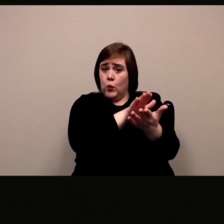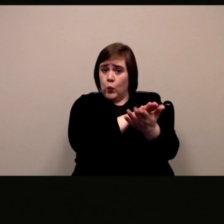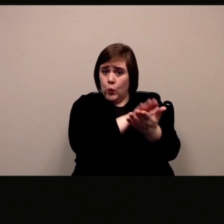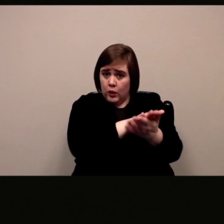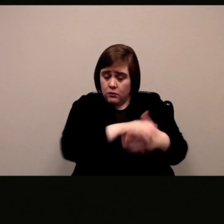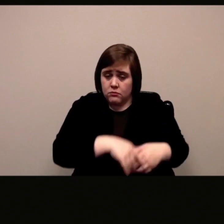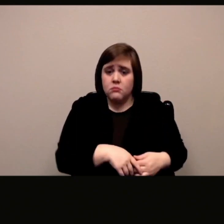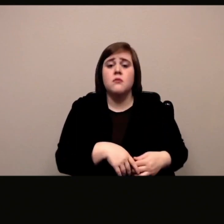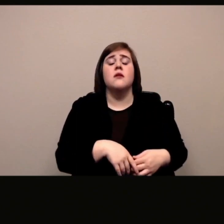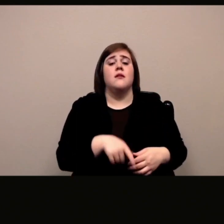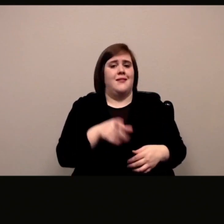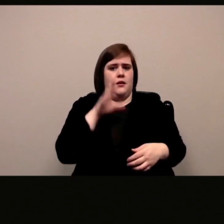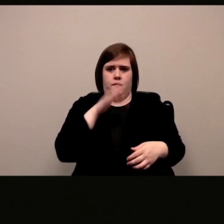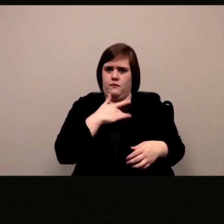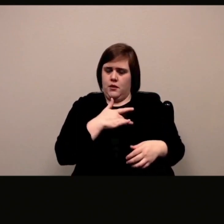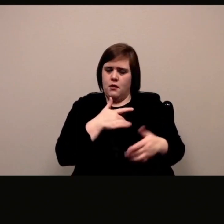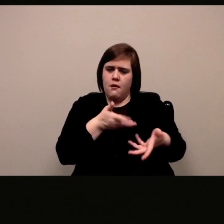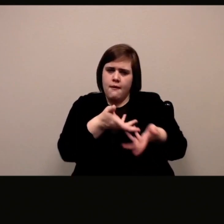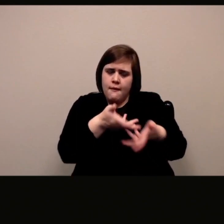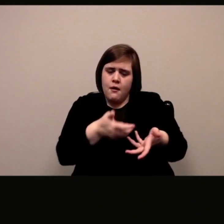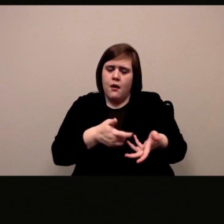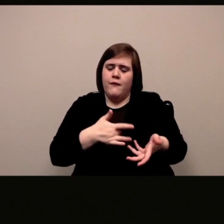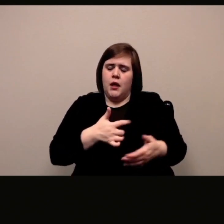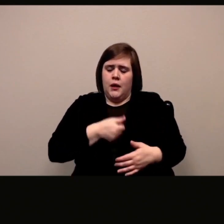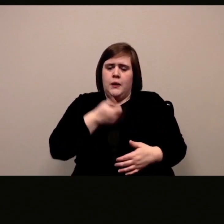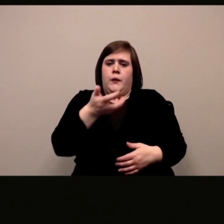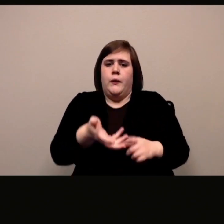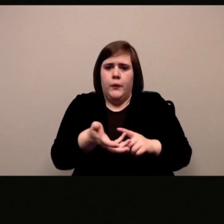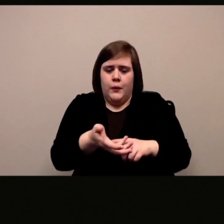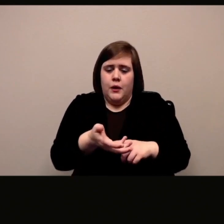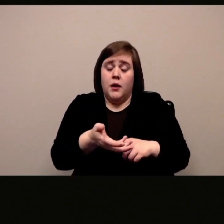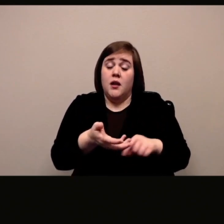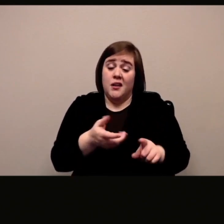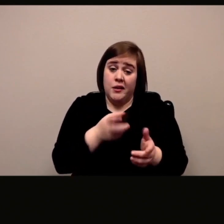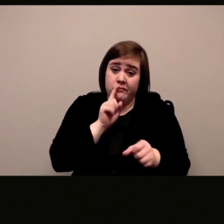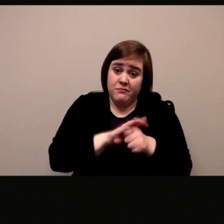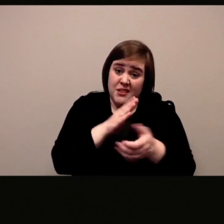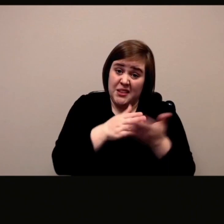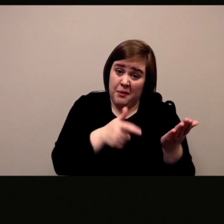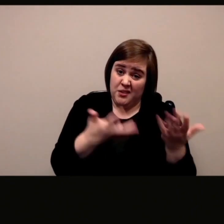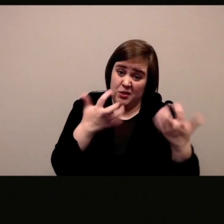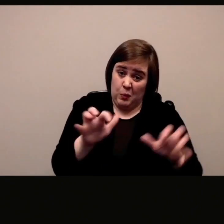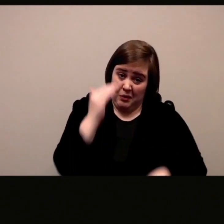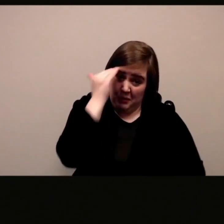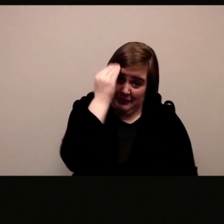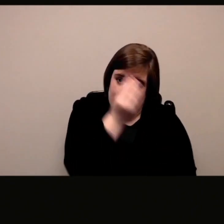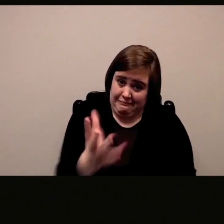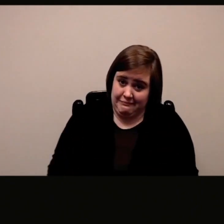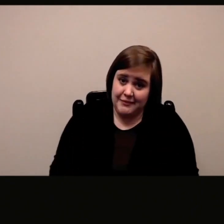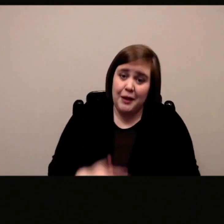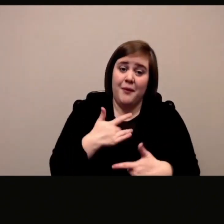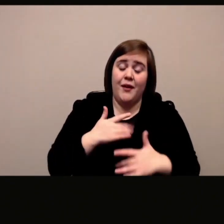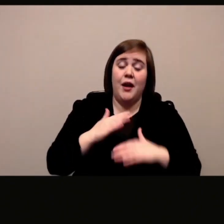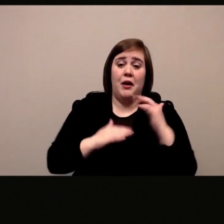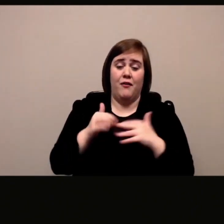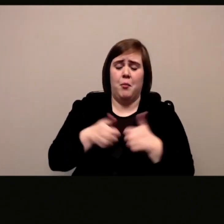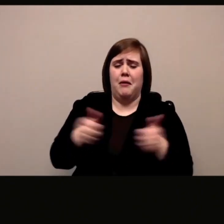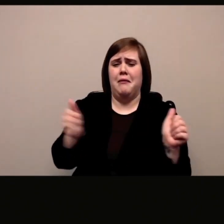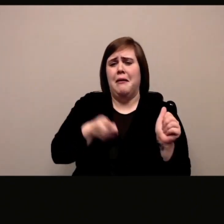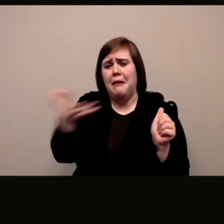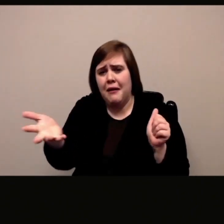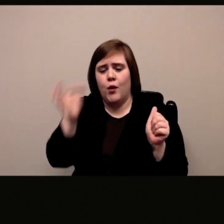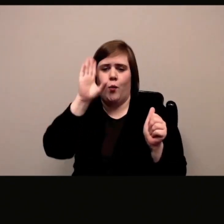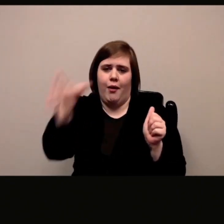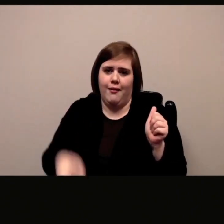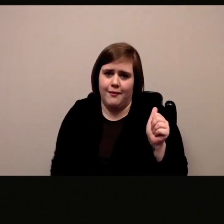They will feel comfortable talking to you about anything, some things you don't want to hear, but they feel comfortable around you and they will tell you those things.